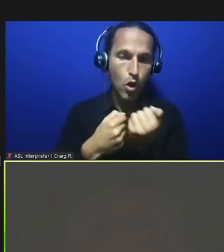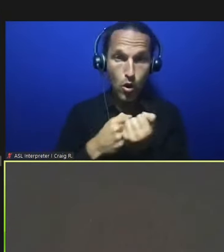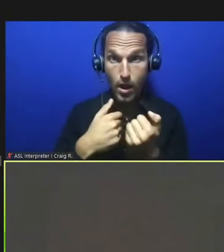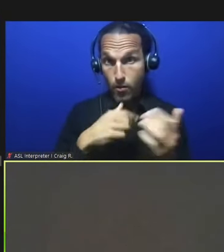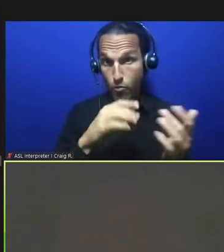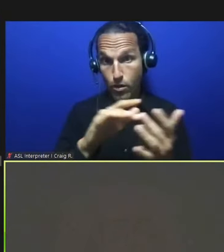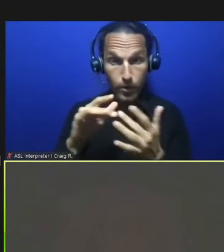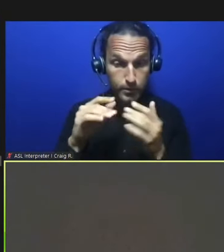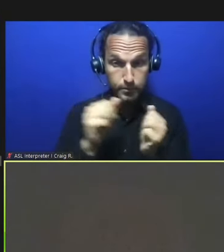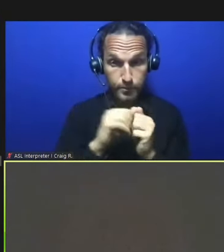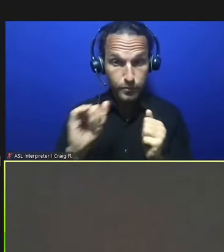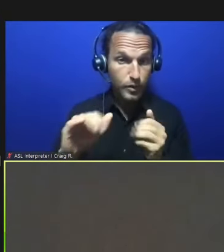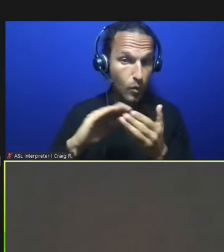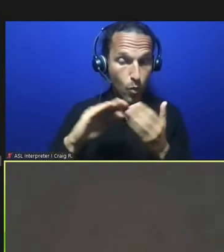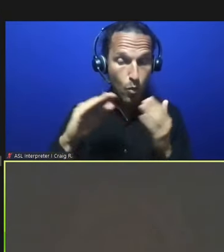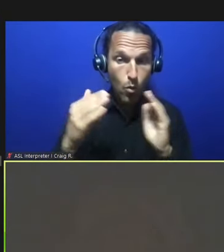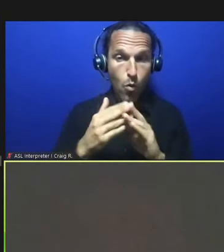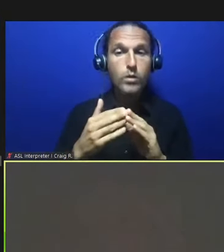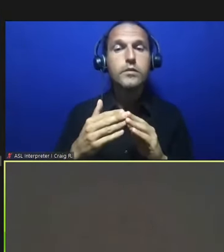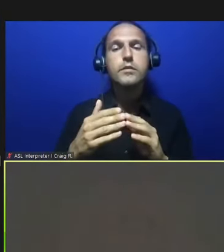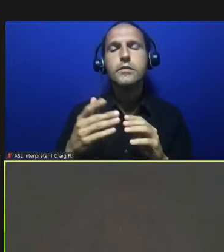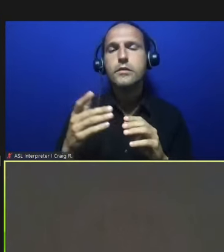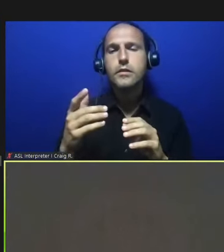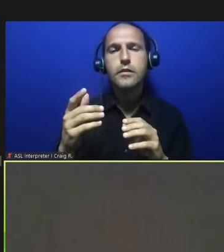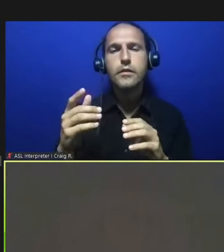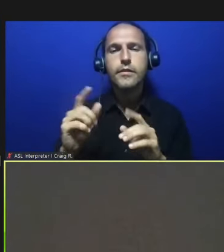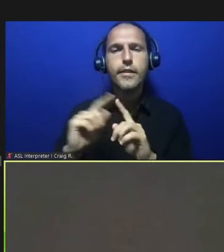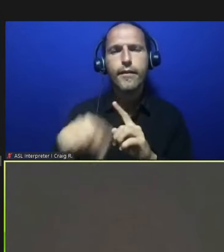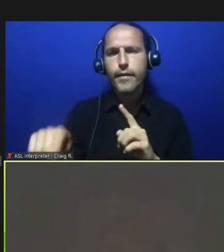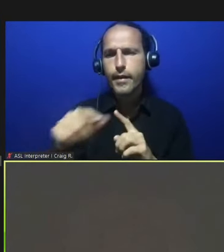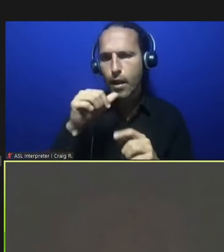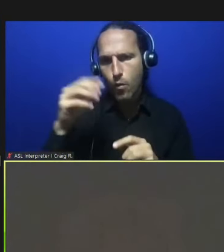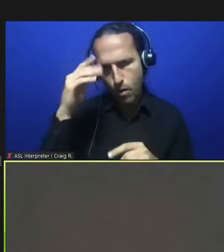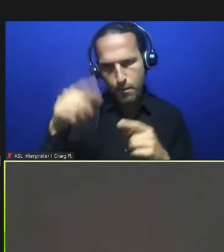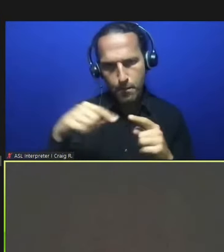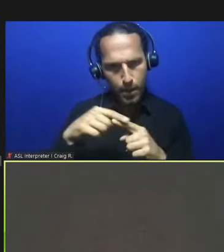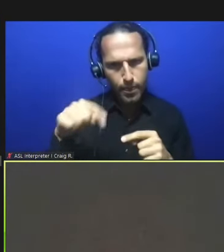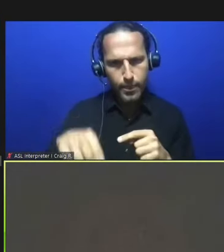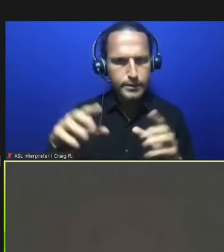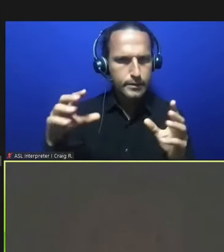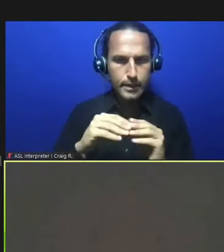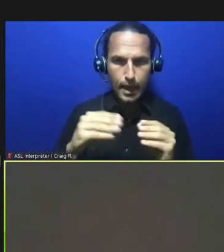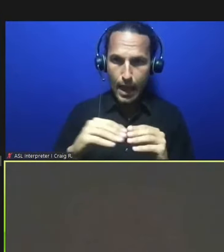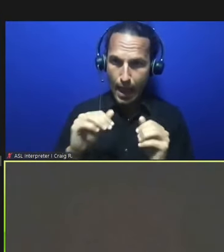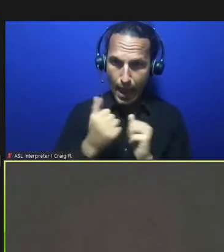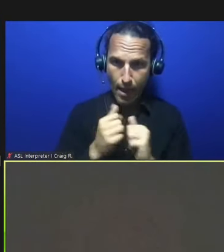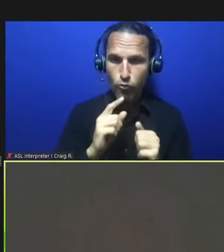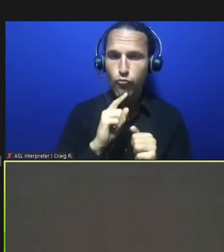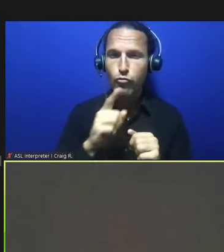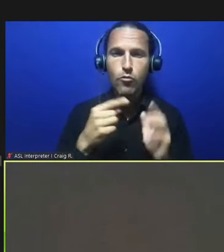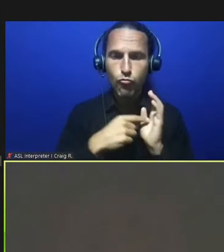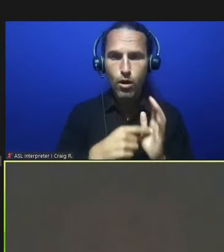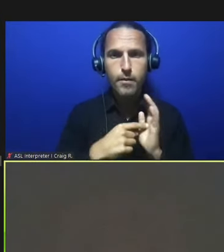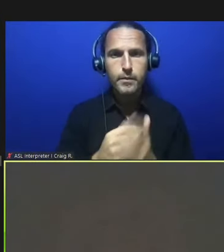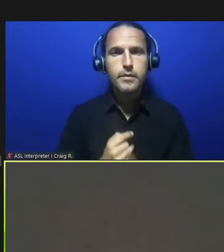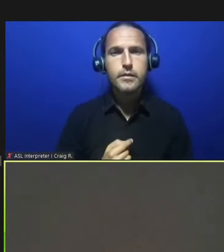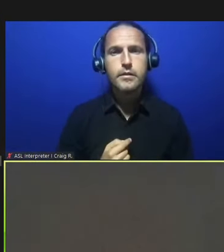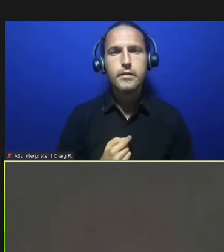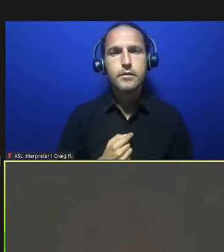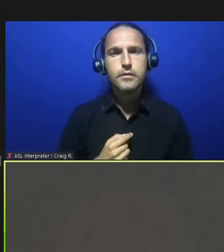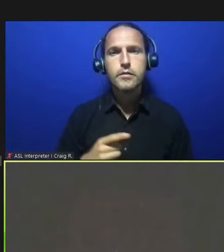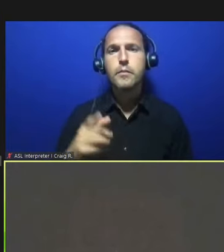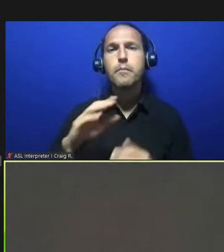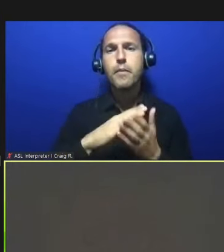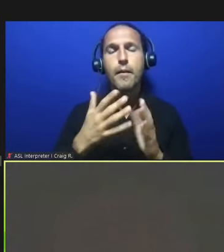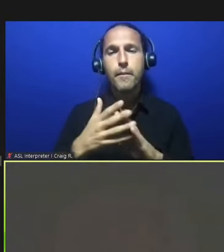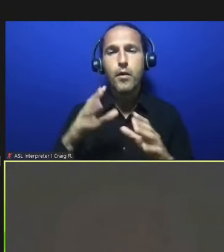out to community organizations, I found that very few were aware of these hearings. How a real representative to become a